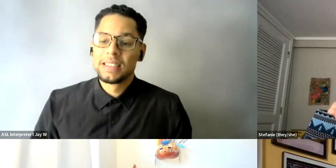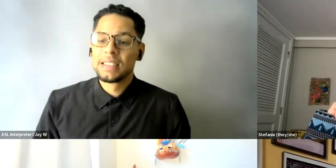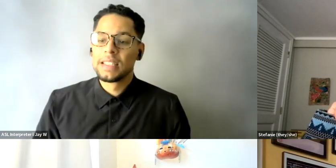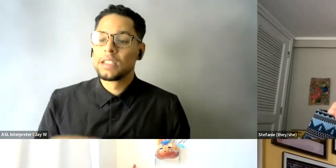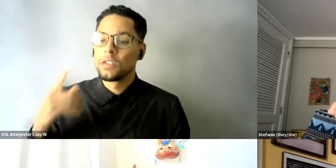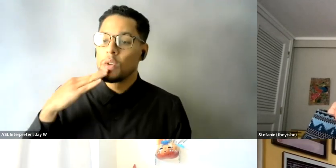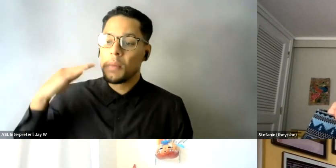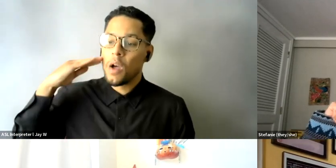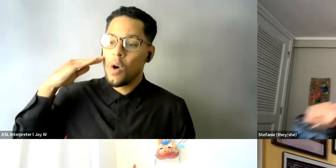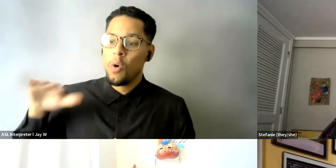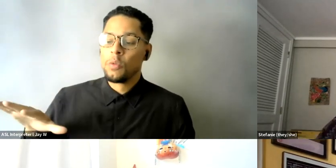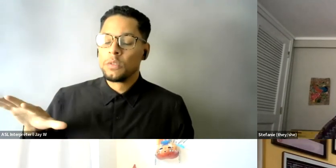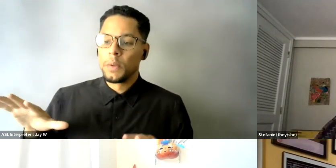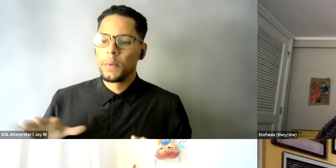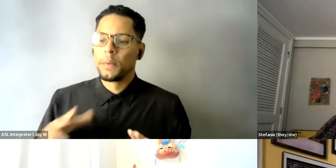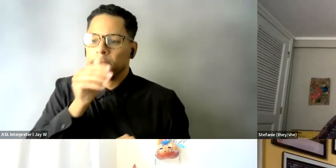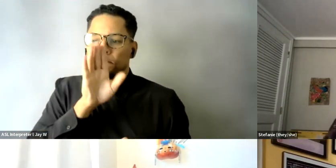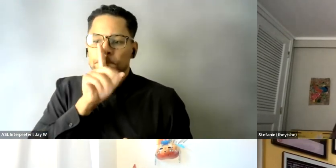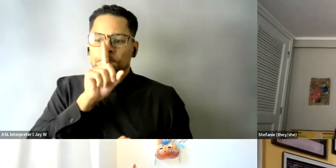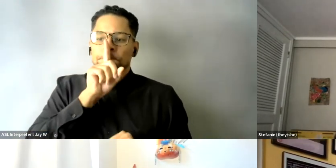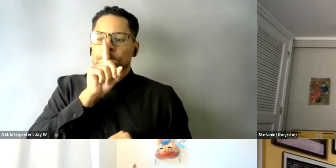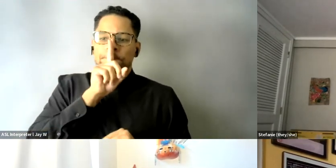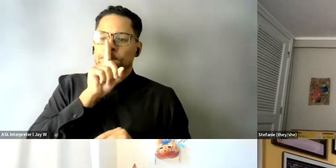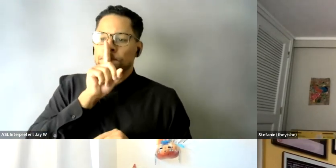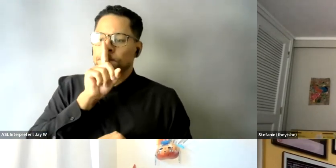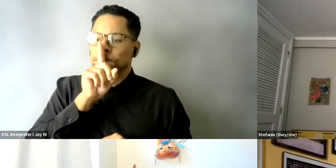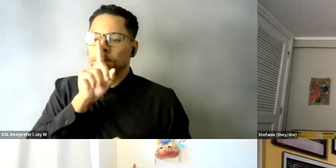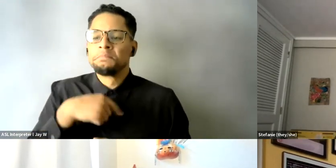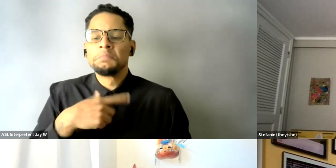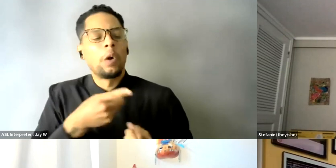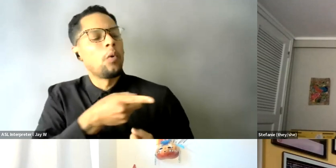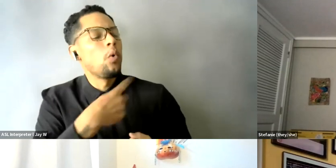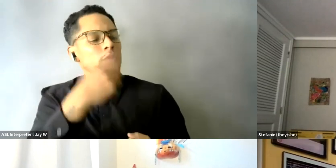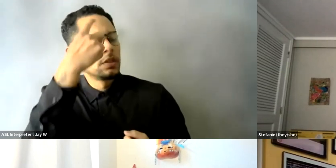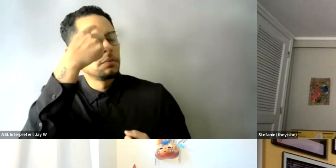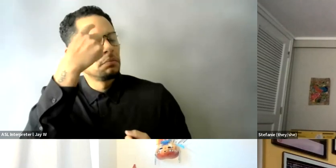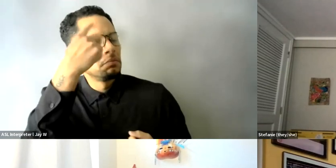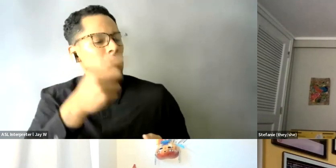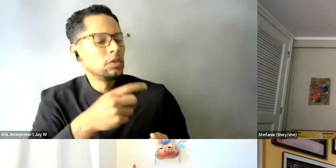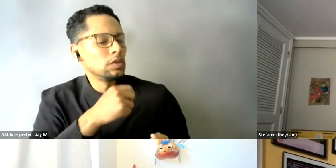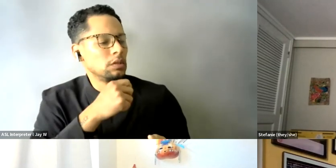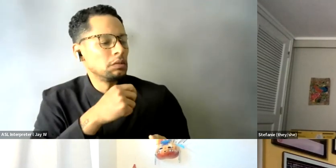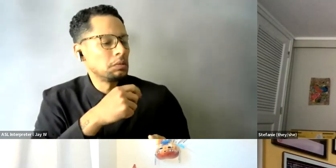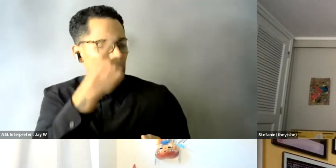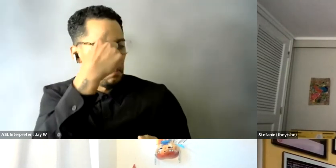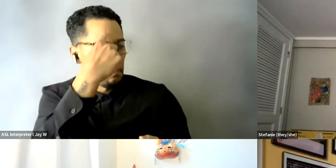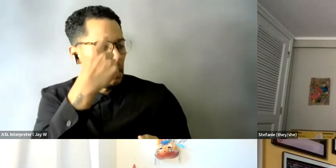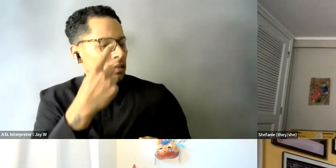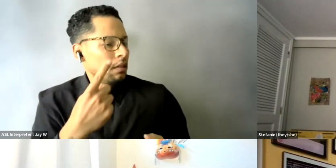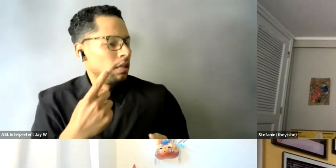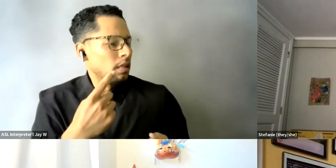wasn't even talked about. It was like, oh, no, you're just mentally ill. And it took a lot of years